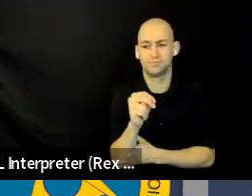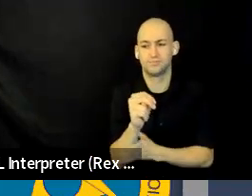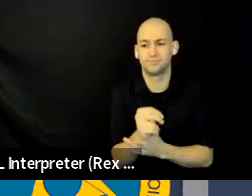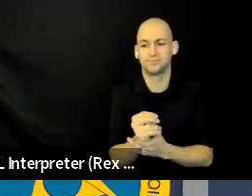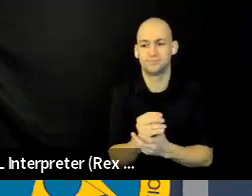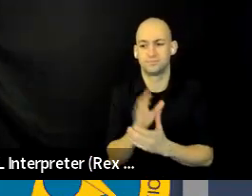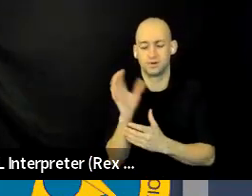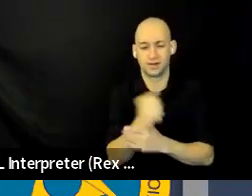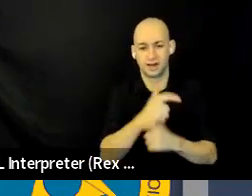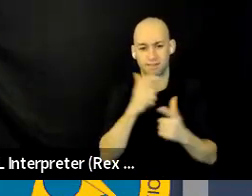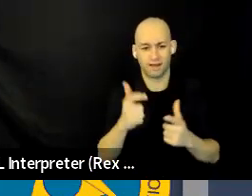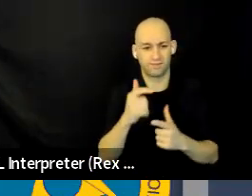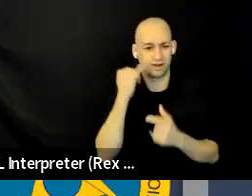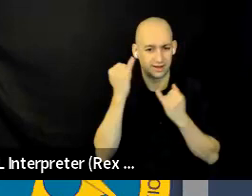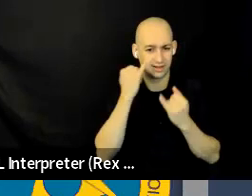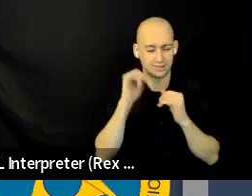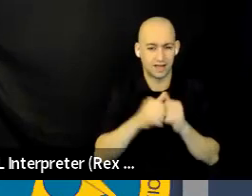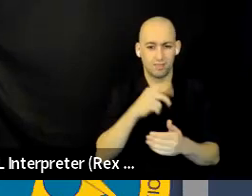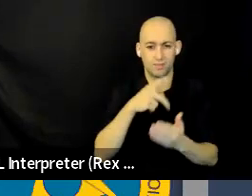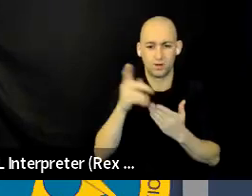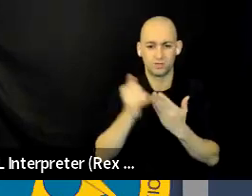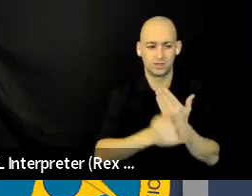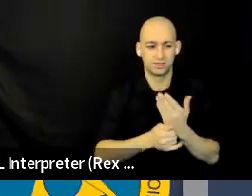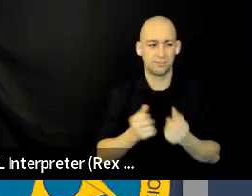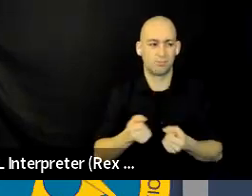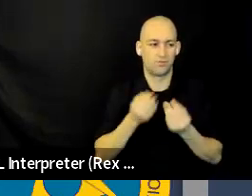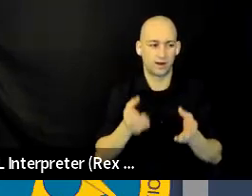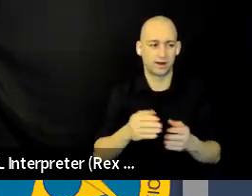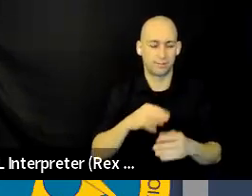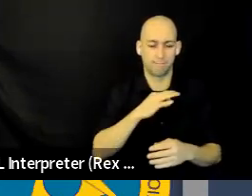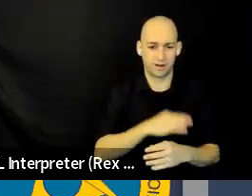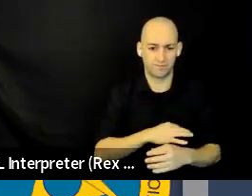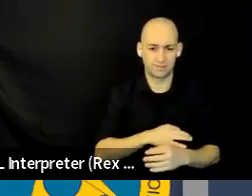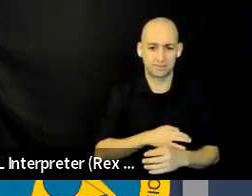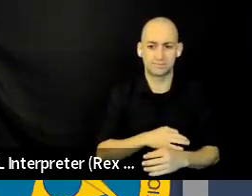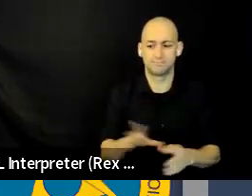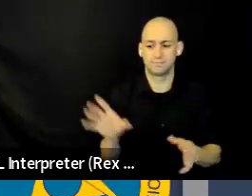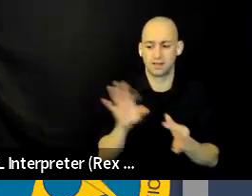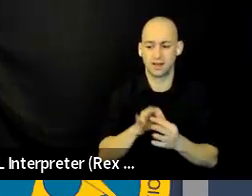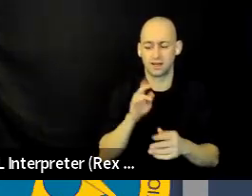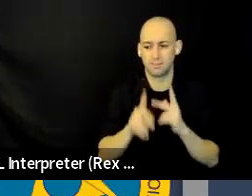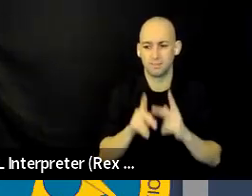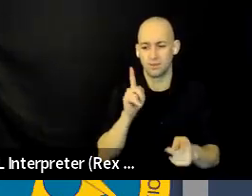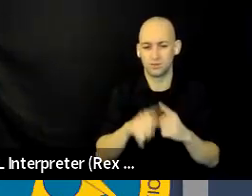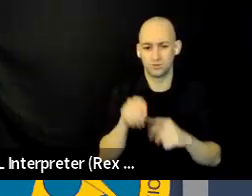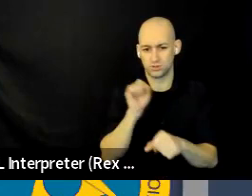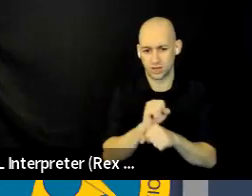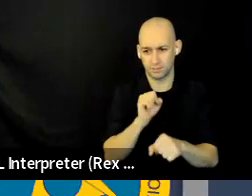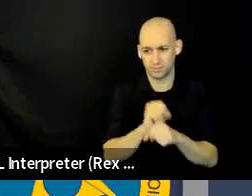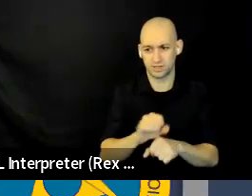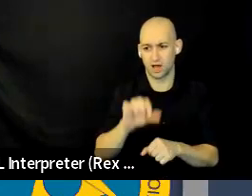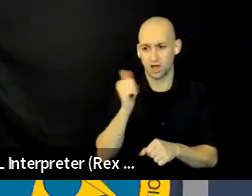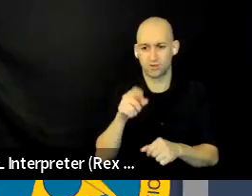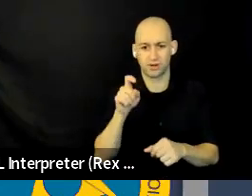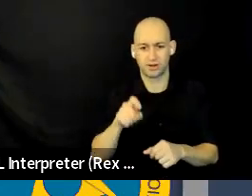terms of, how those projects are going to be providing benefits in terms of connecting folks to jobs and other necessary